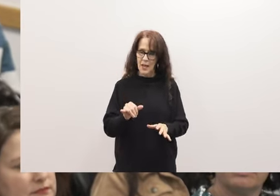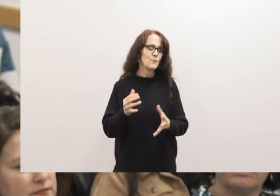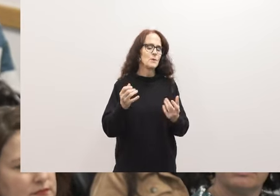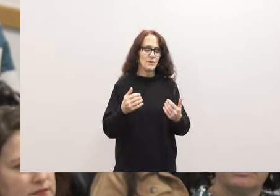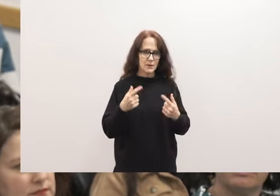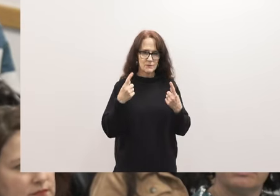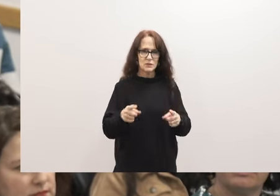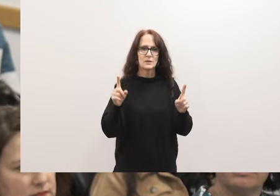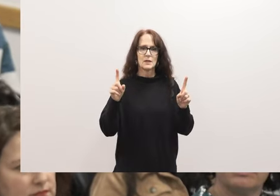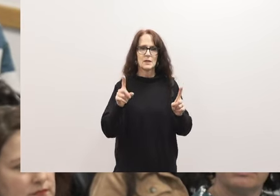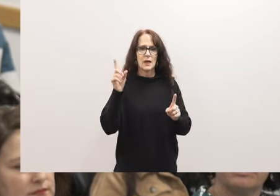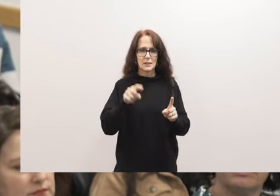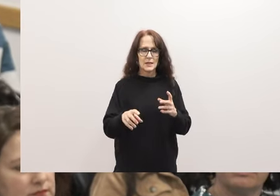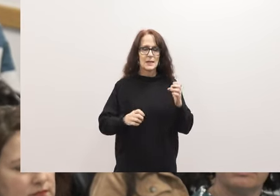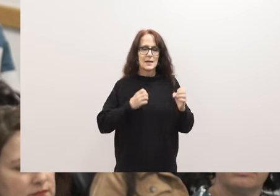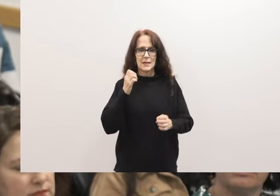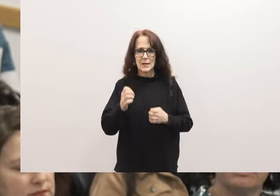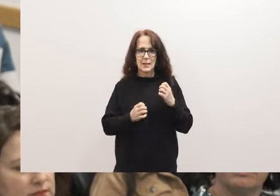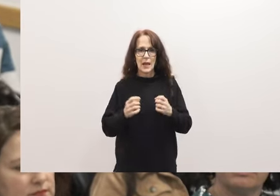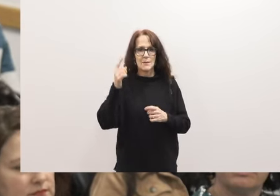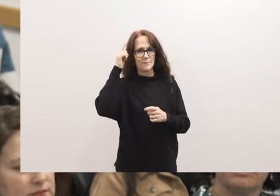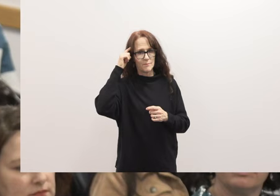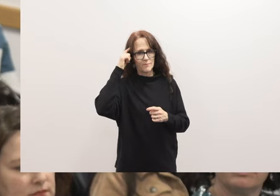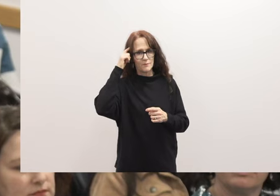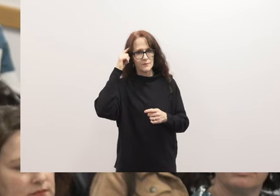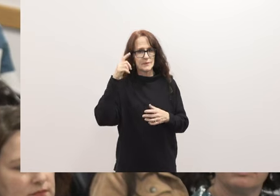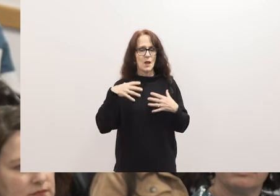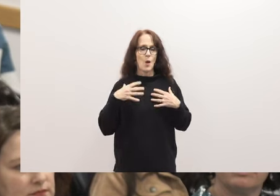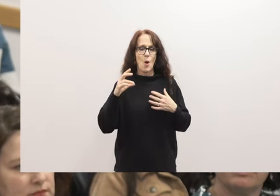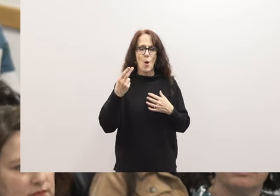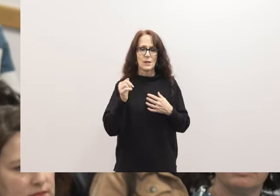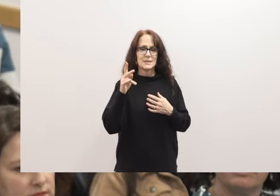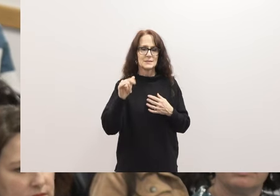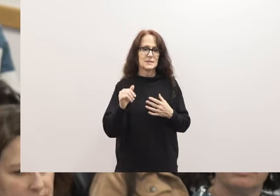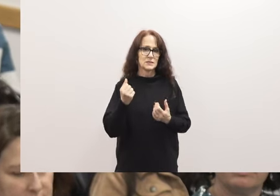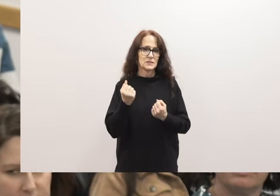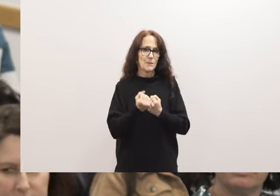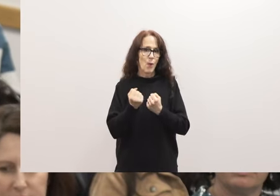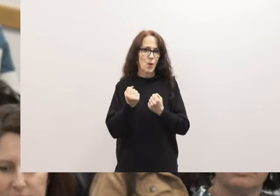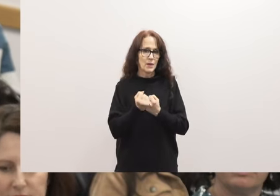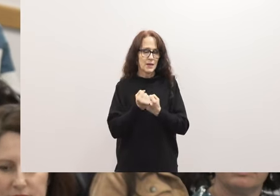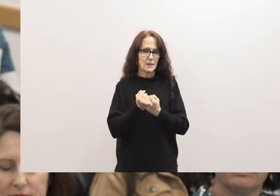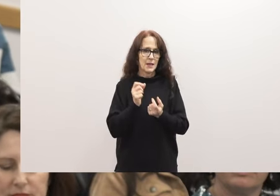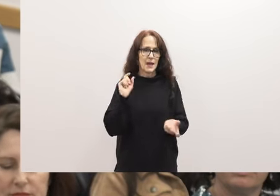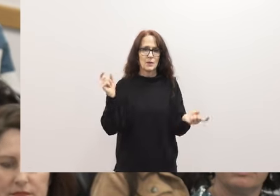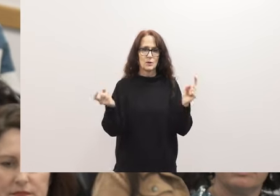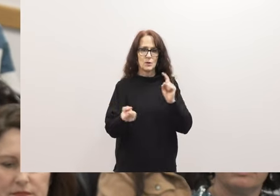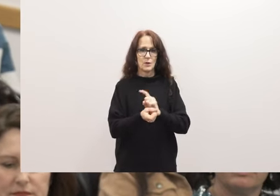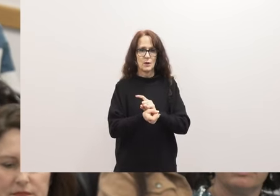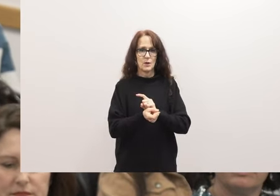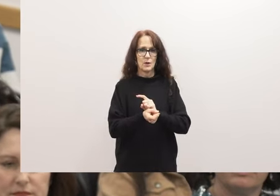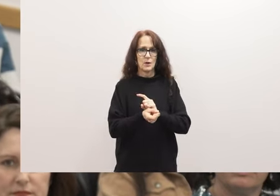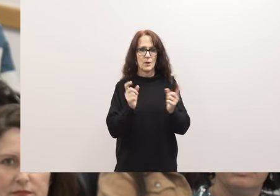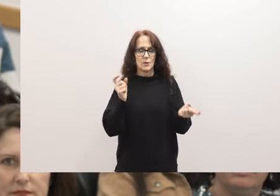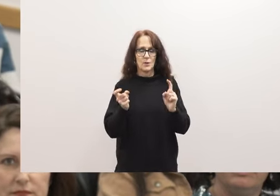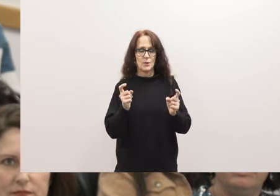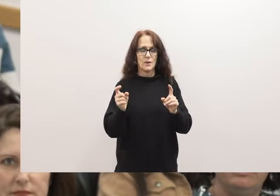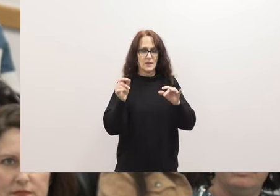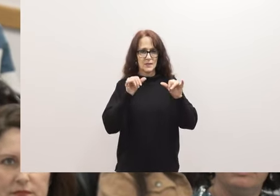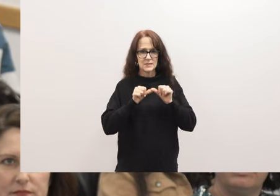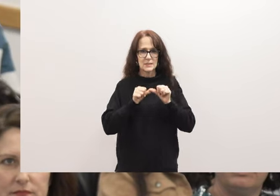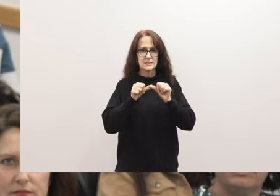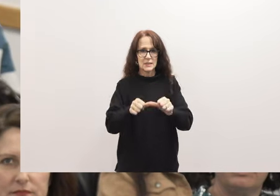school, they need to be emotionally, mentally, holistically supported, and we need to transform and updo things like systemic